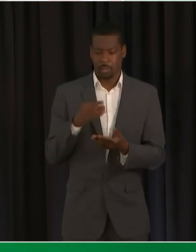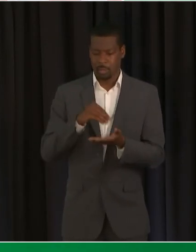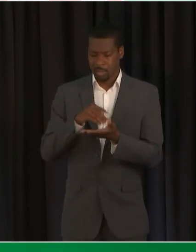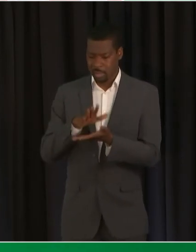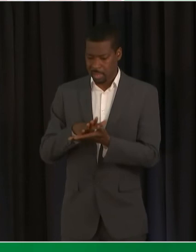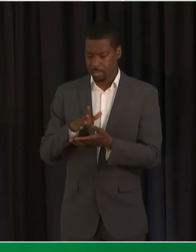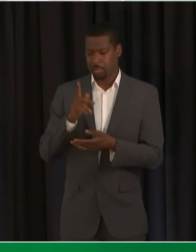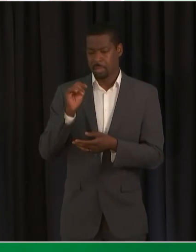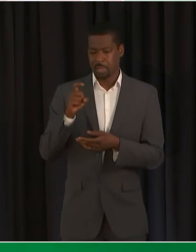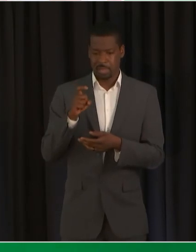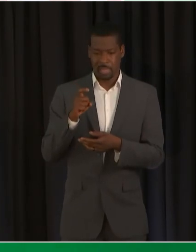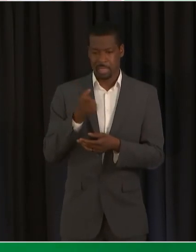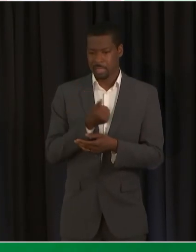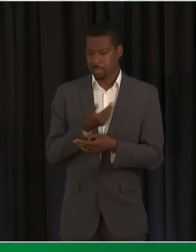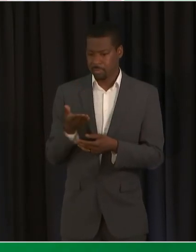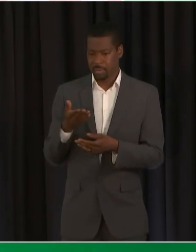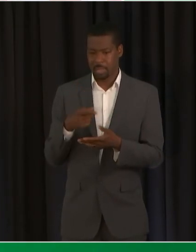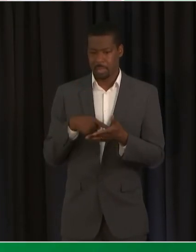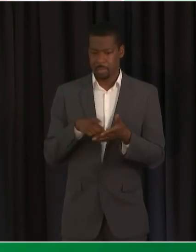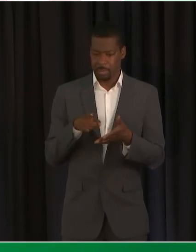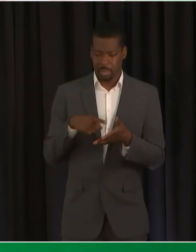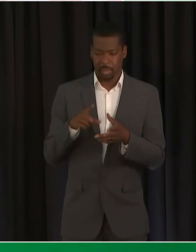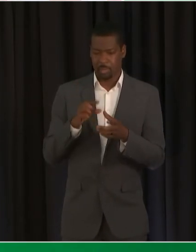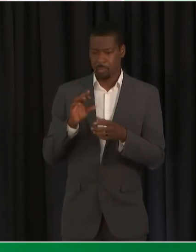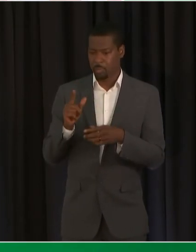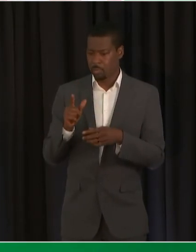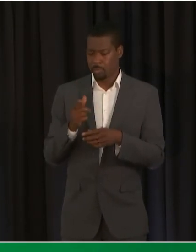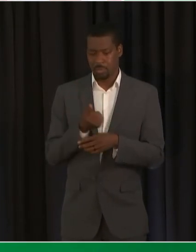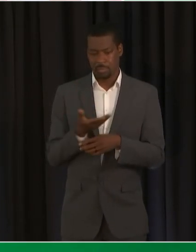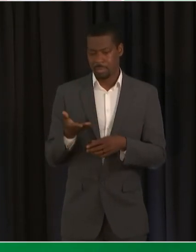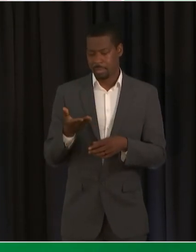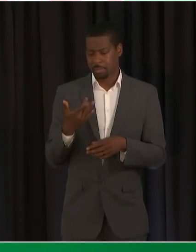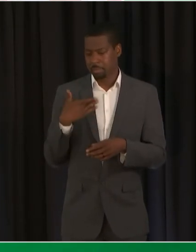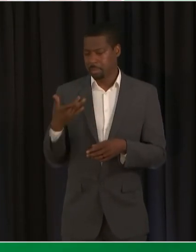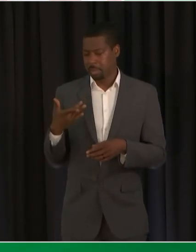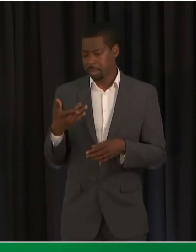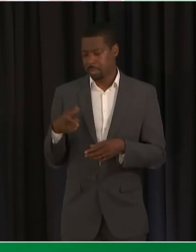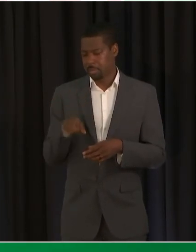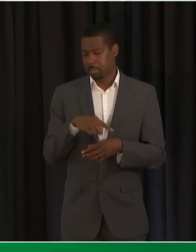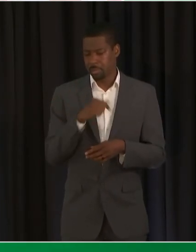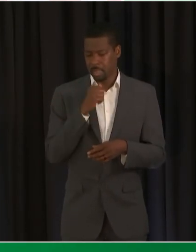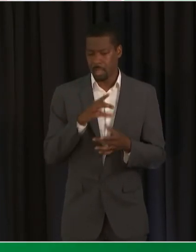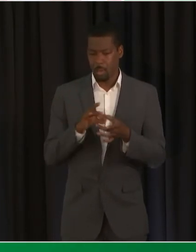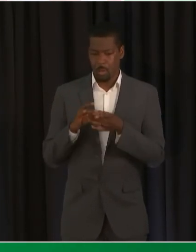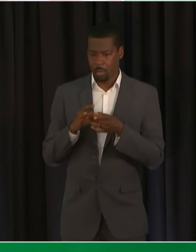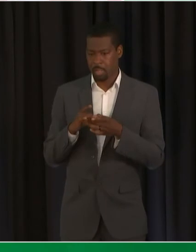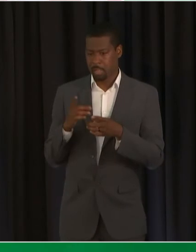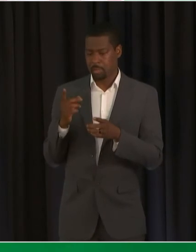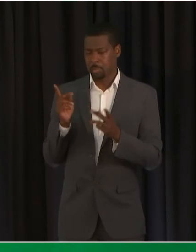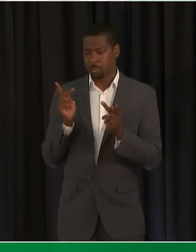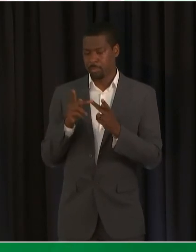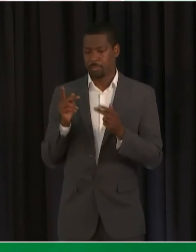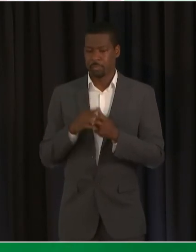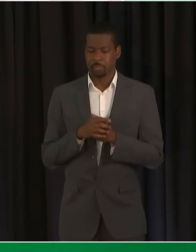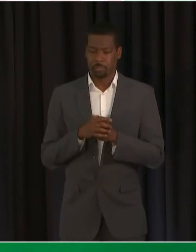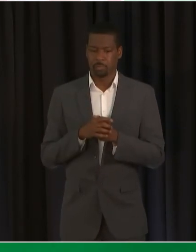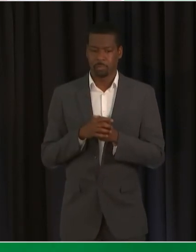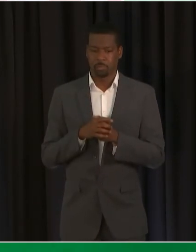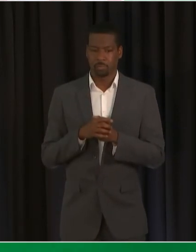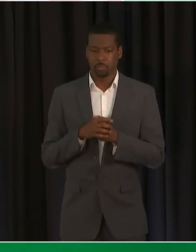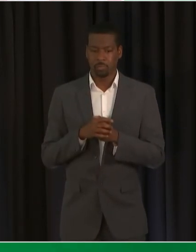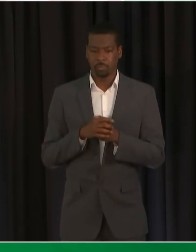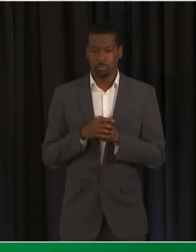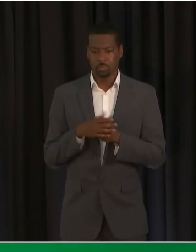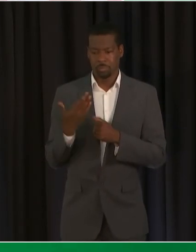returns and their balance sheets and all of their payroll in a perfect place. Most businesses do not. And we know this, and so don't think